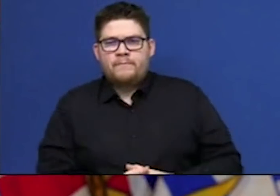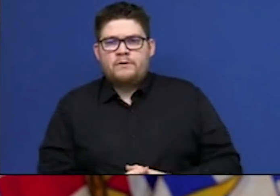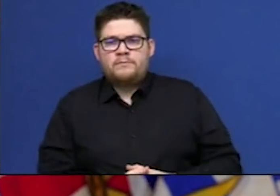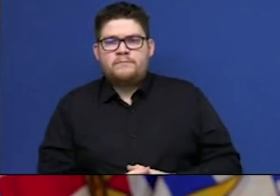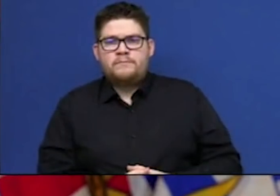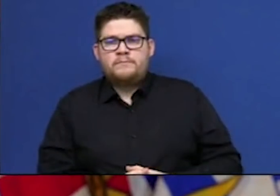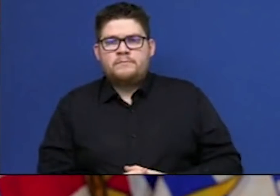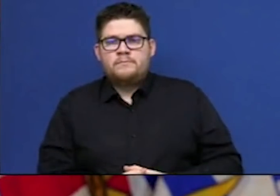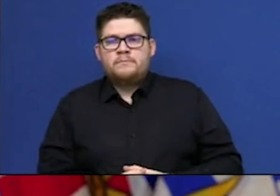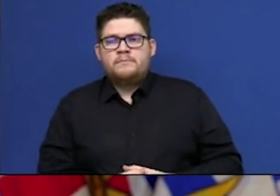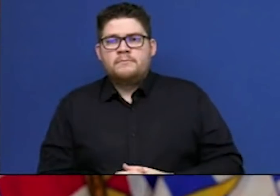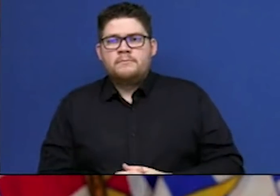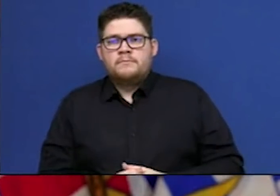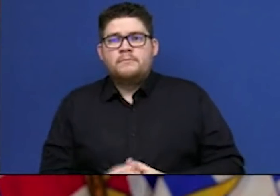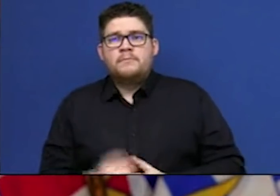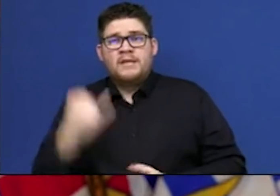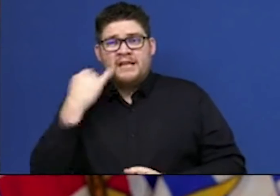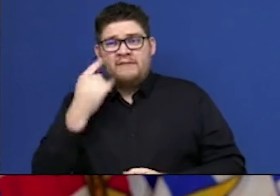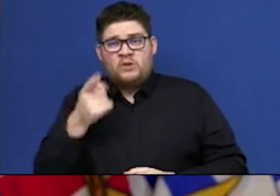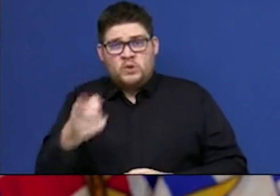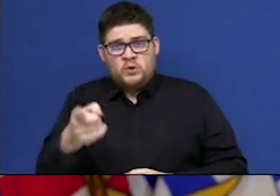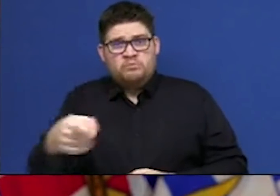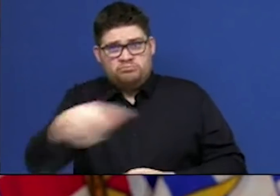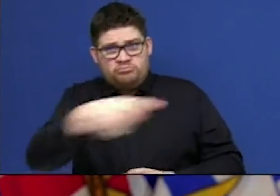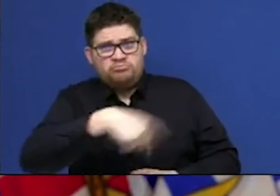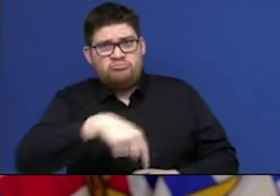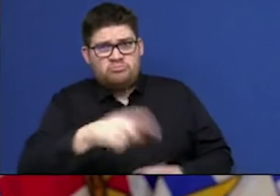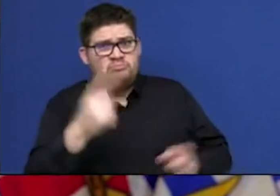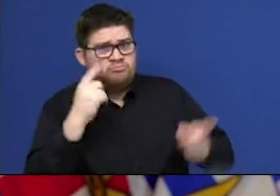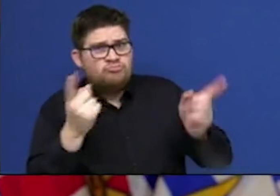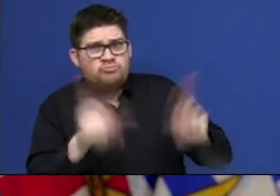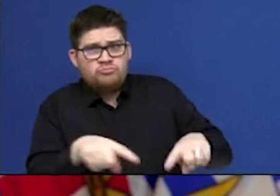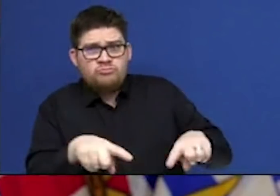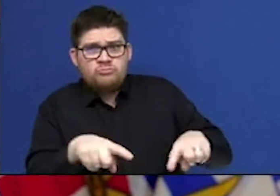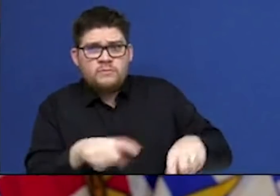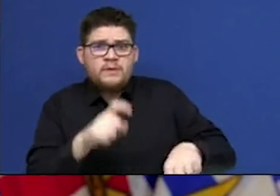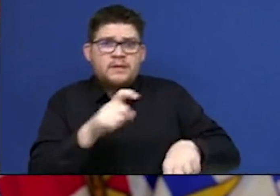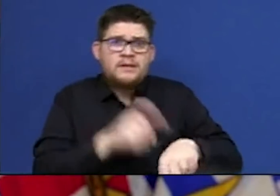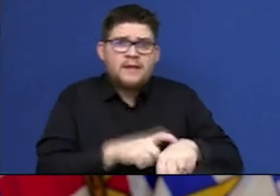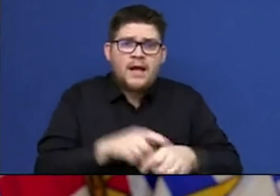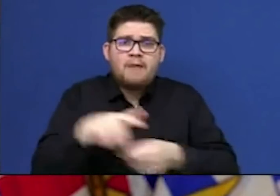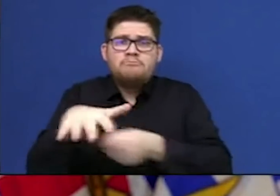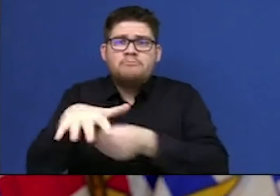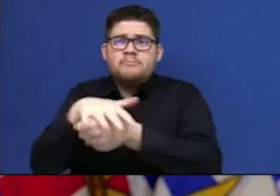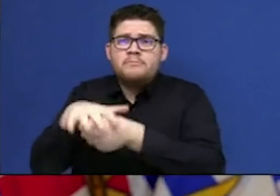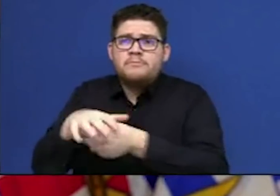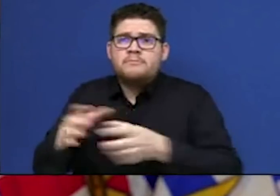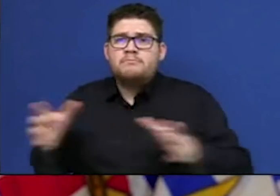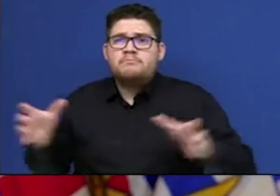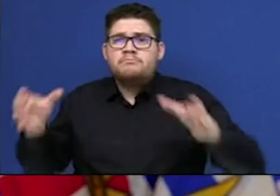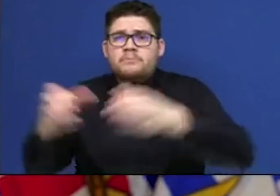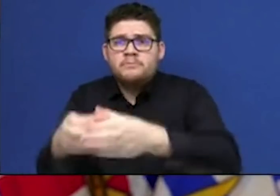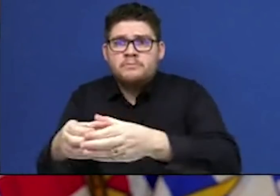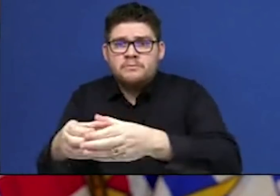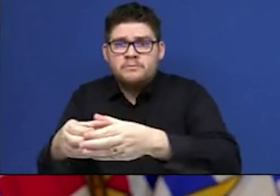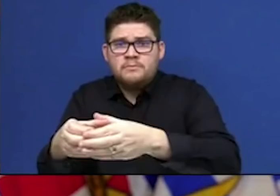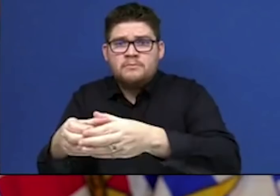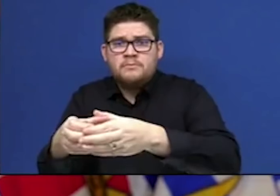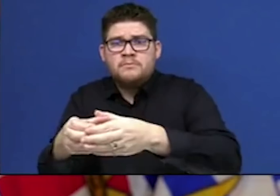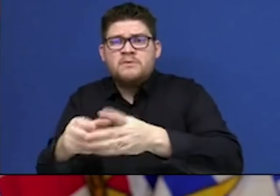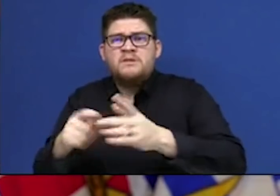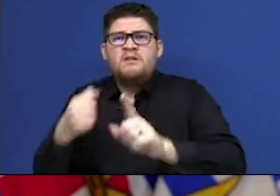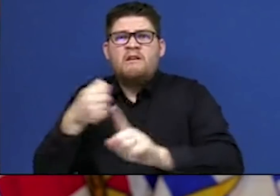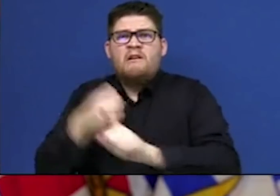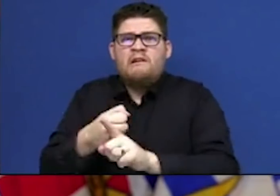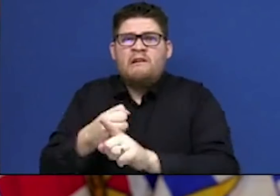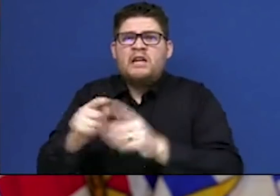has, stay outside when you're with your friends. Putting new restrictions and orders in place